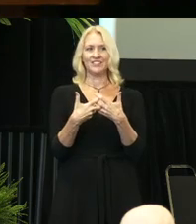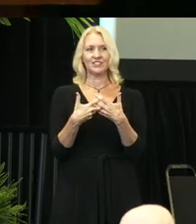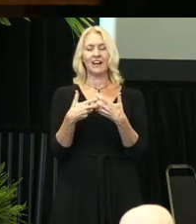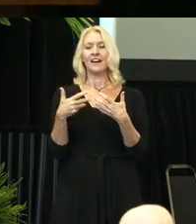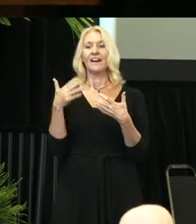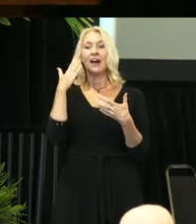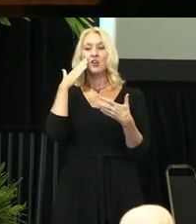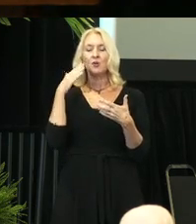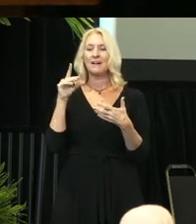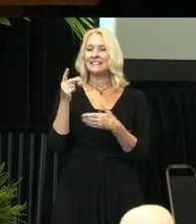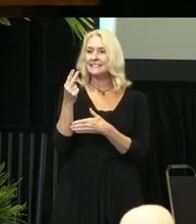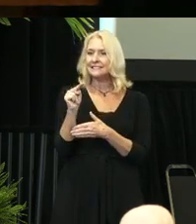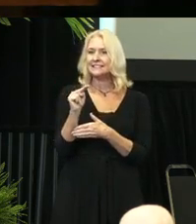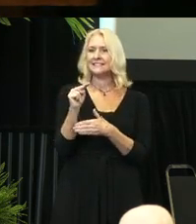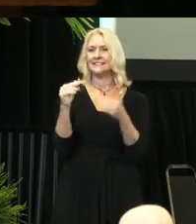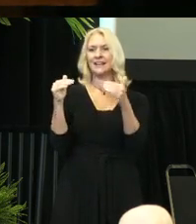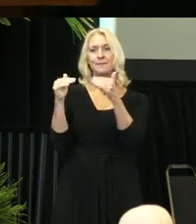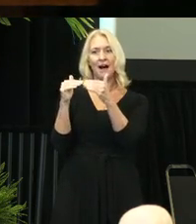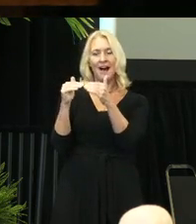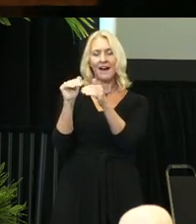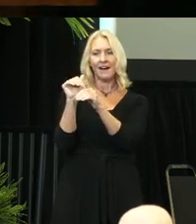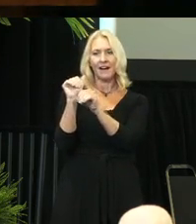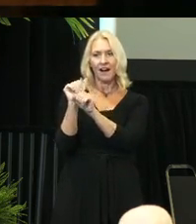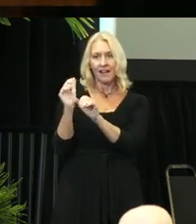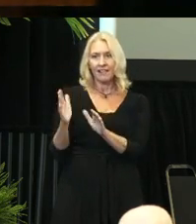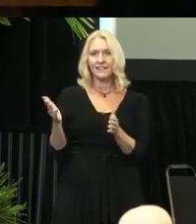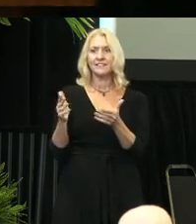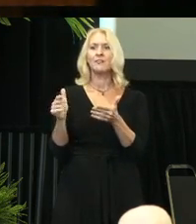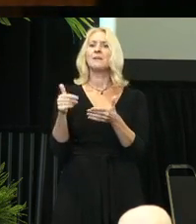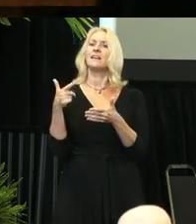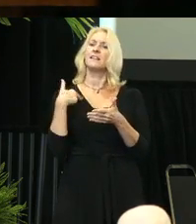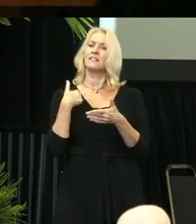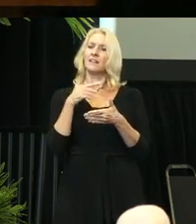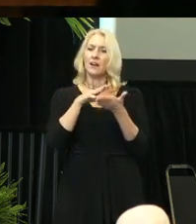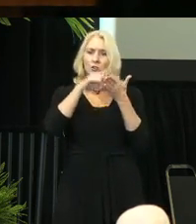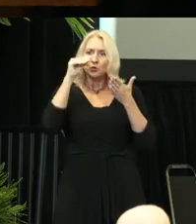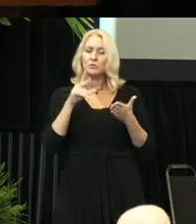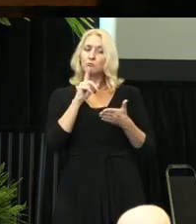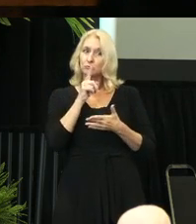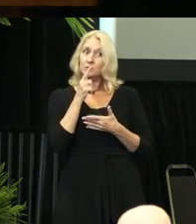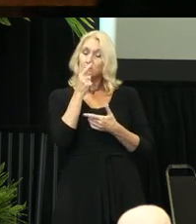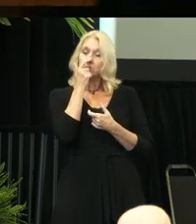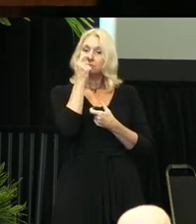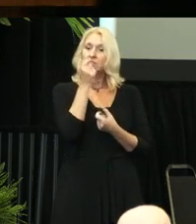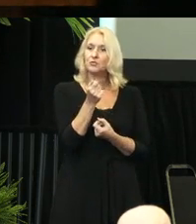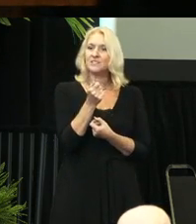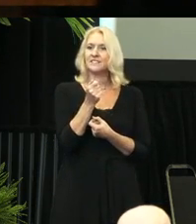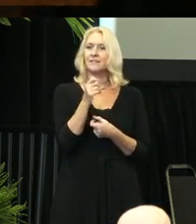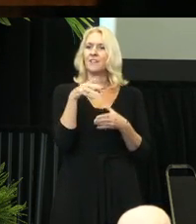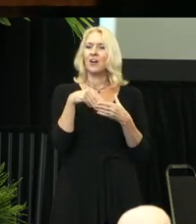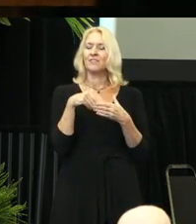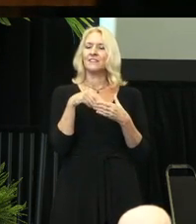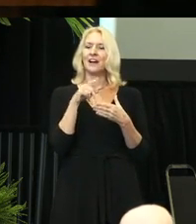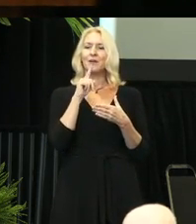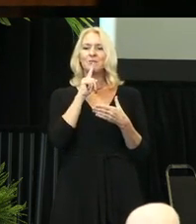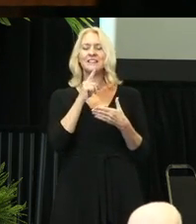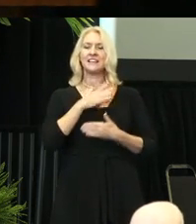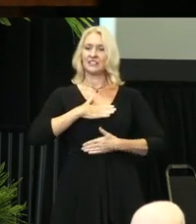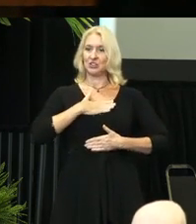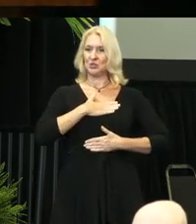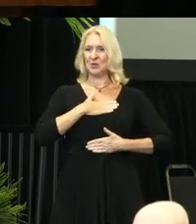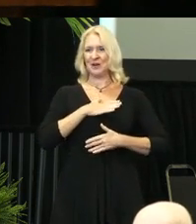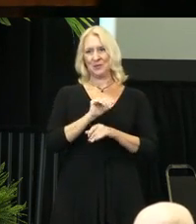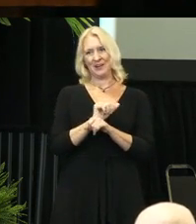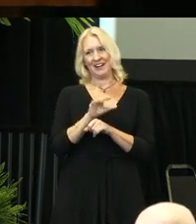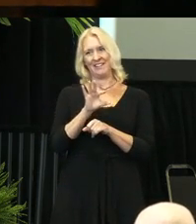deans, my colleagues, and I knew the students would be along for the ride, and I love that part about working here at FSCJ. I'm not afraid to try